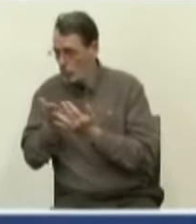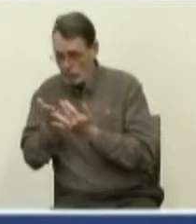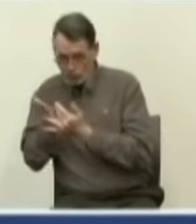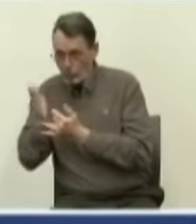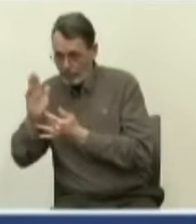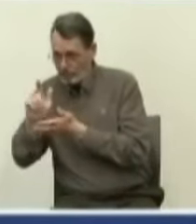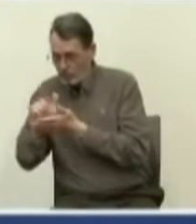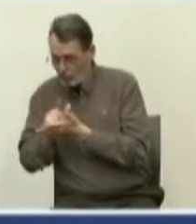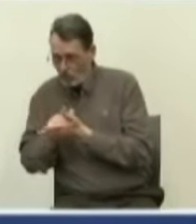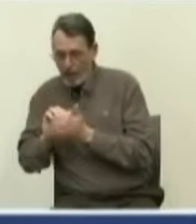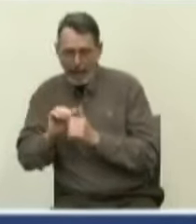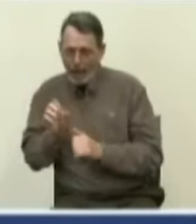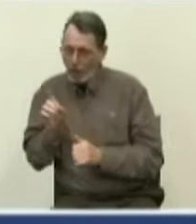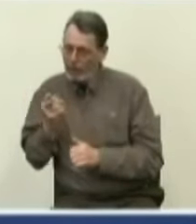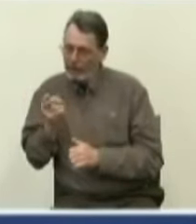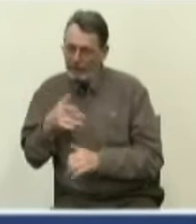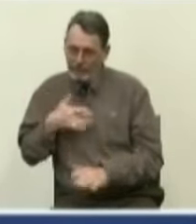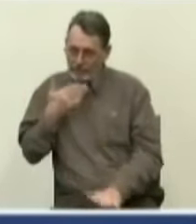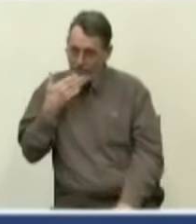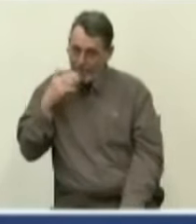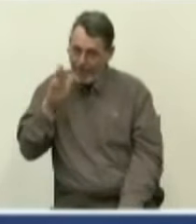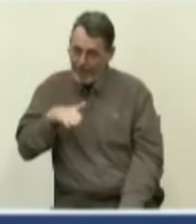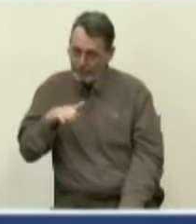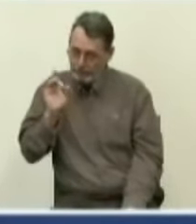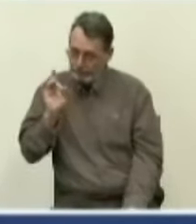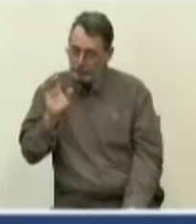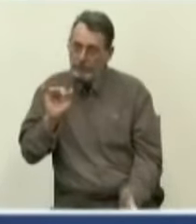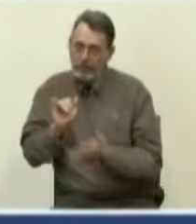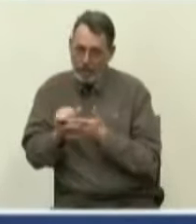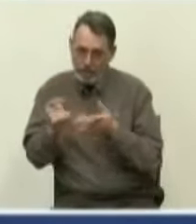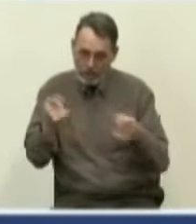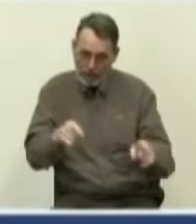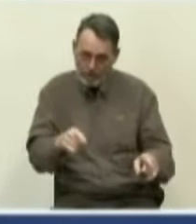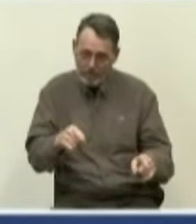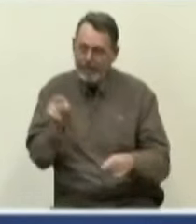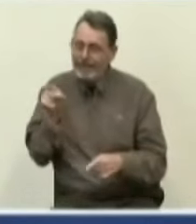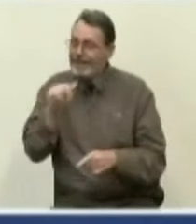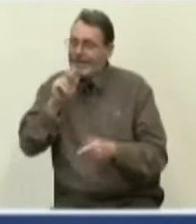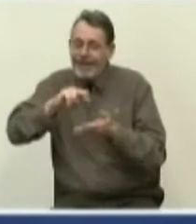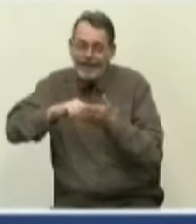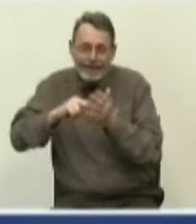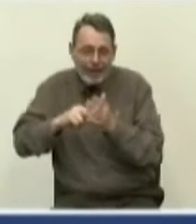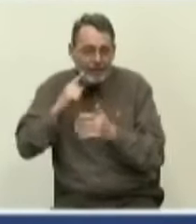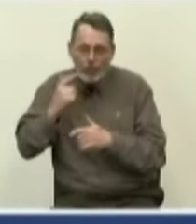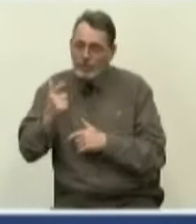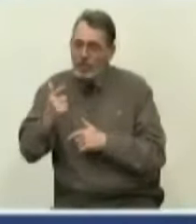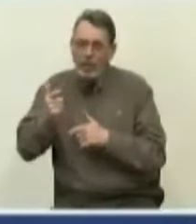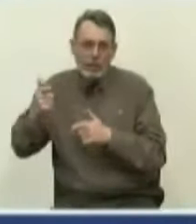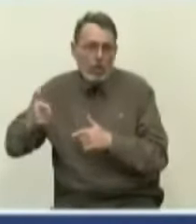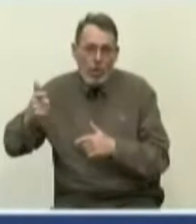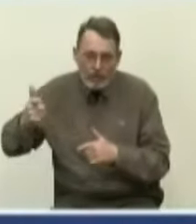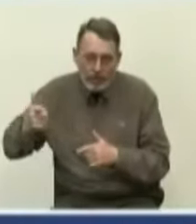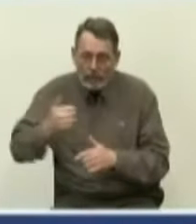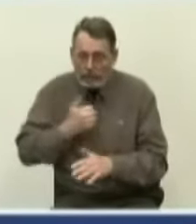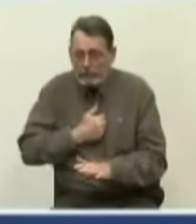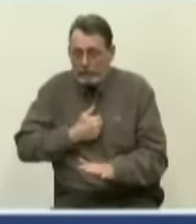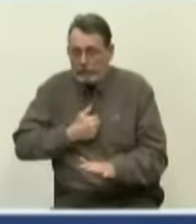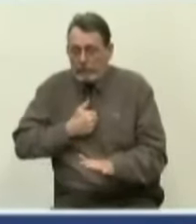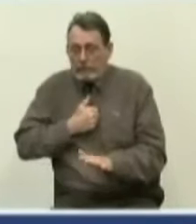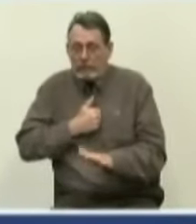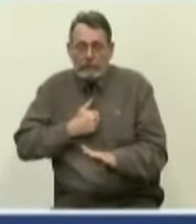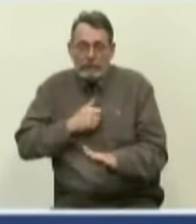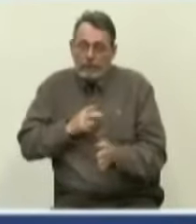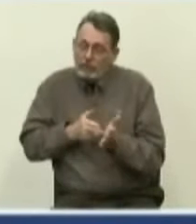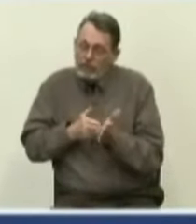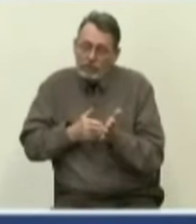how badly he feels that this happened. He did not intend for his gun to go off, and he sincerely